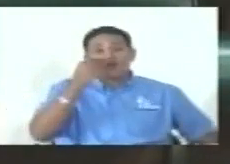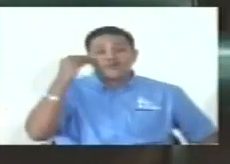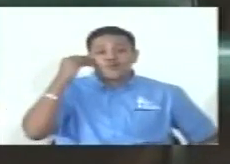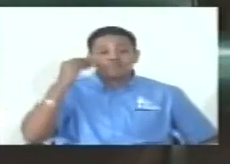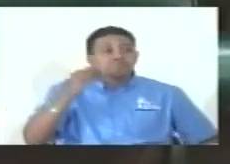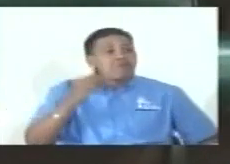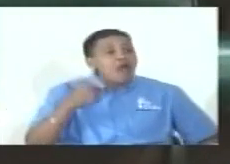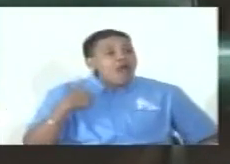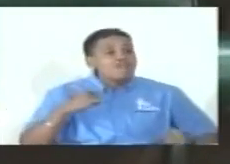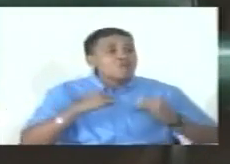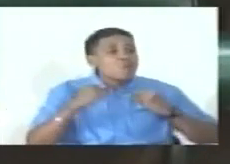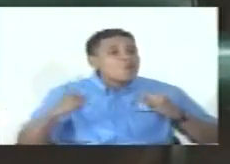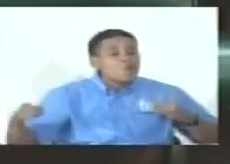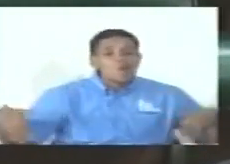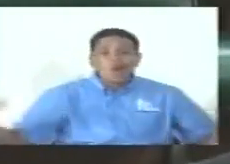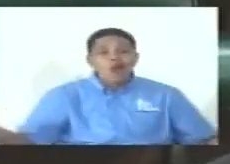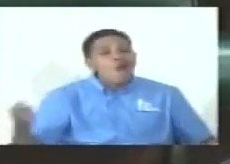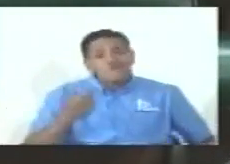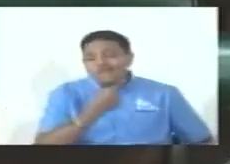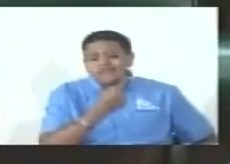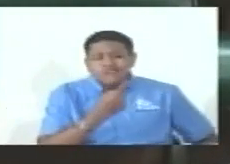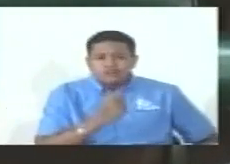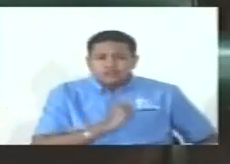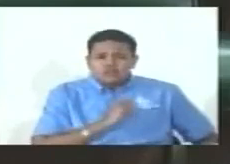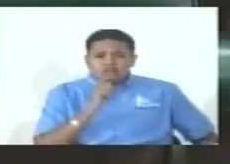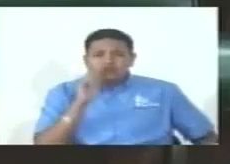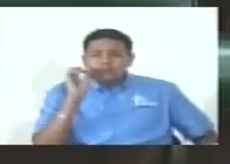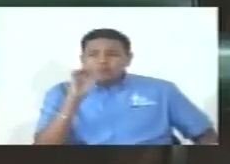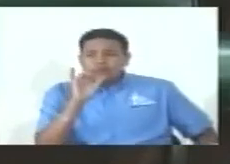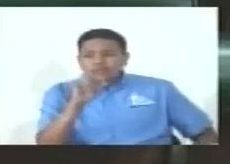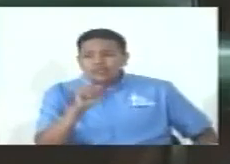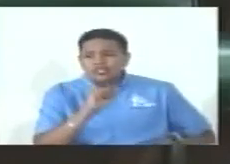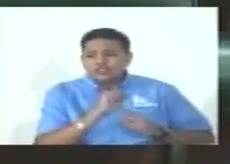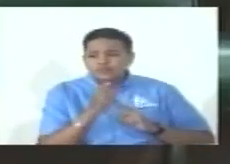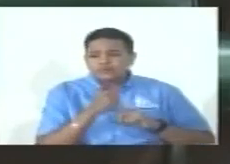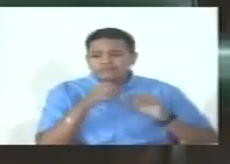live. So I put it in that context